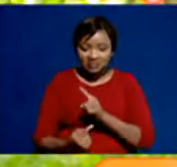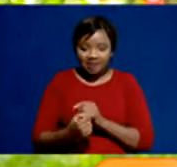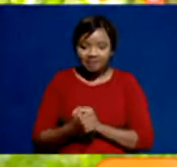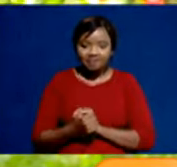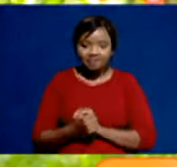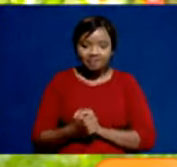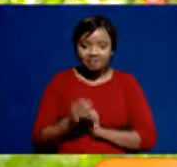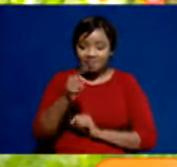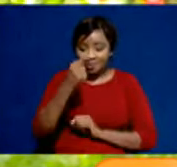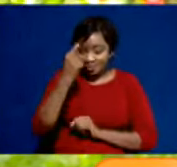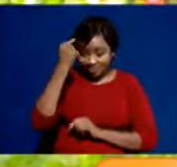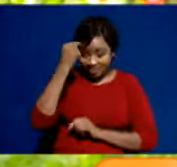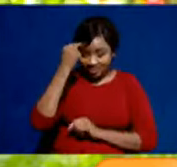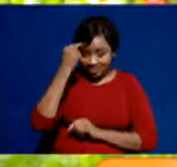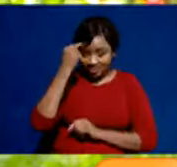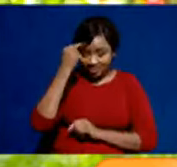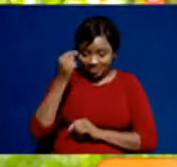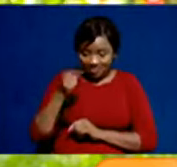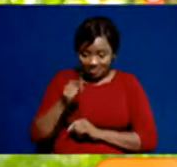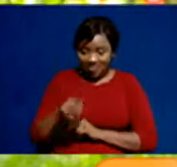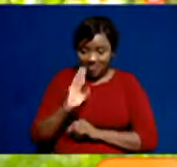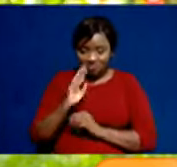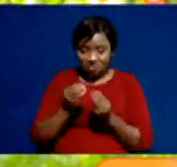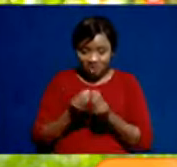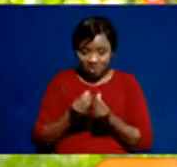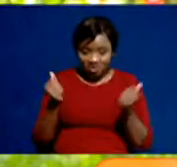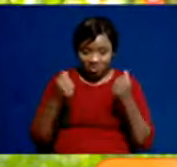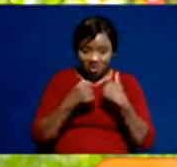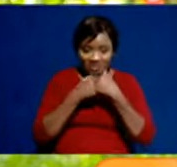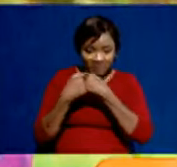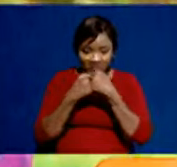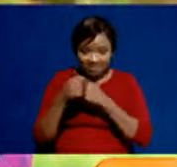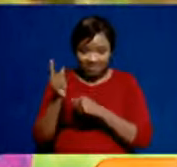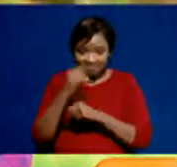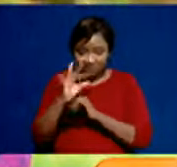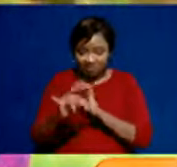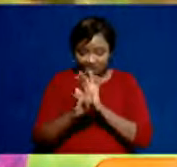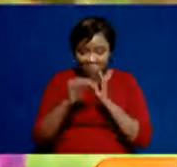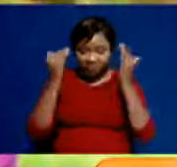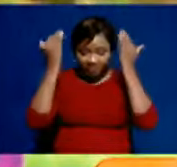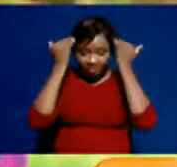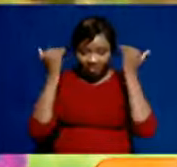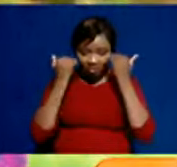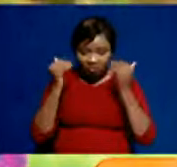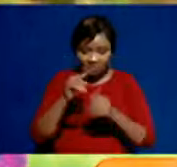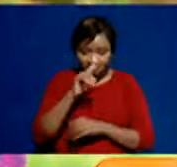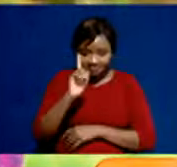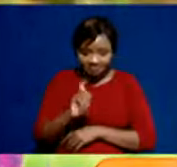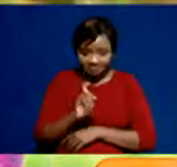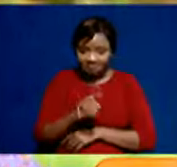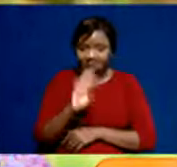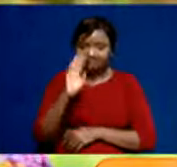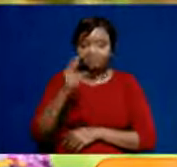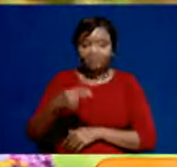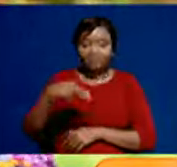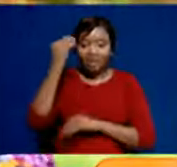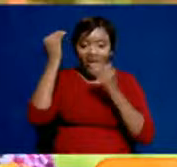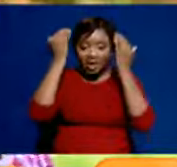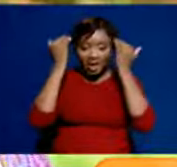that cure the challenge already identified by the courts? Let me say this. The High Court said this